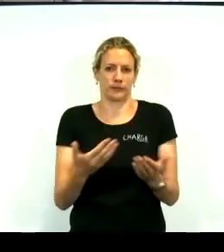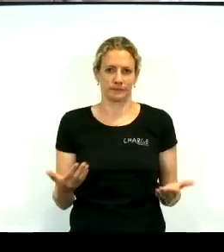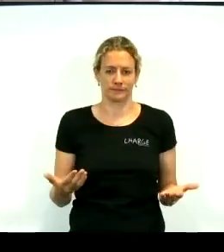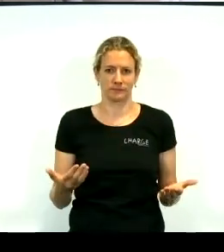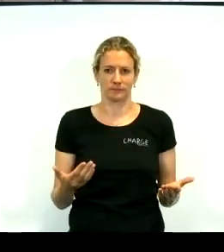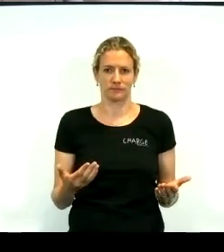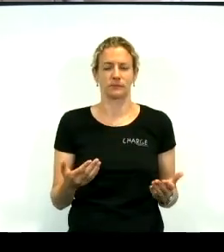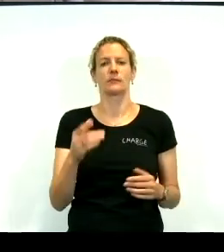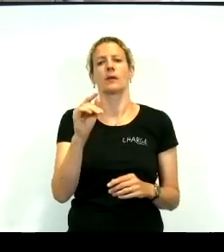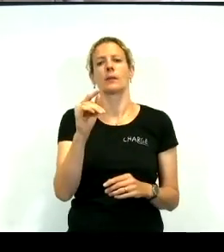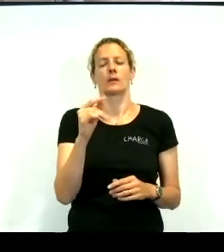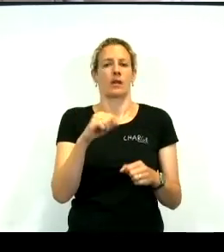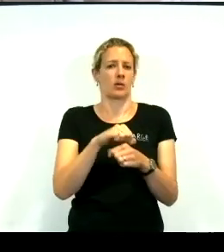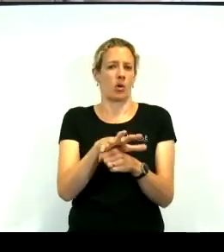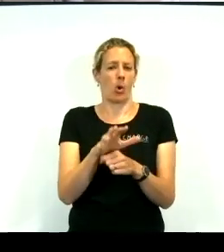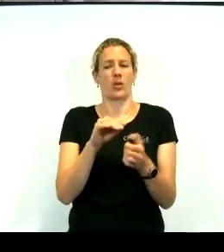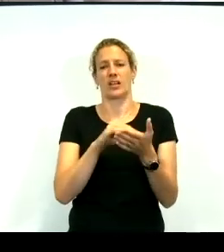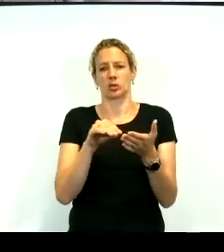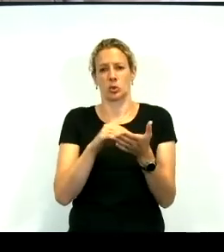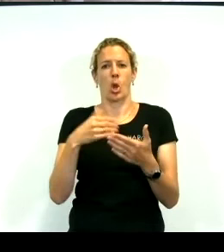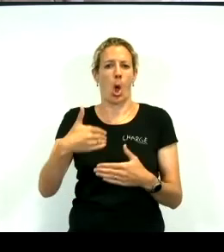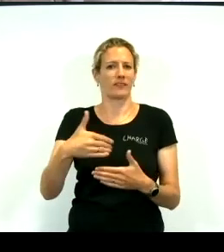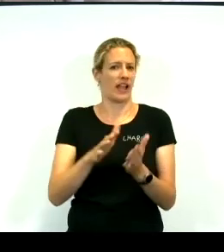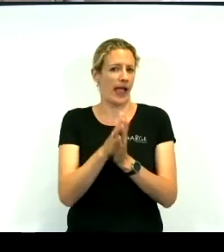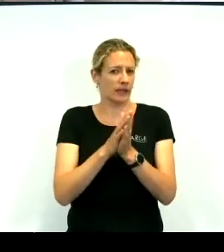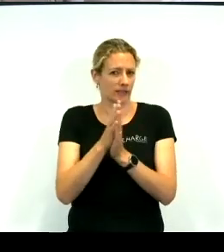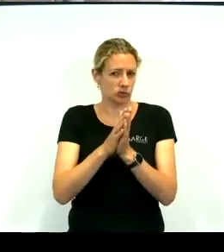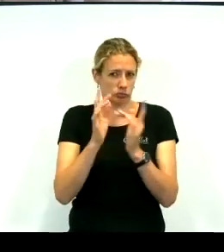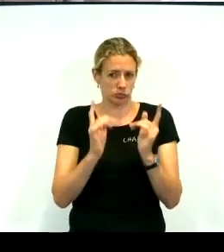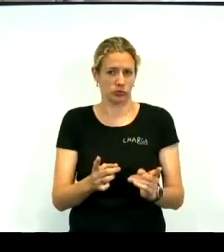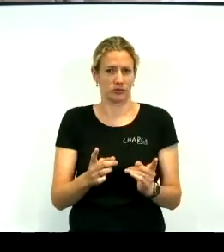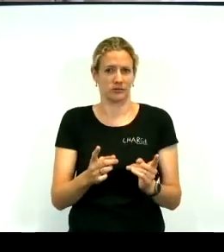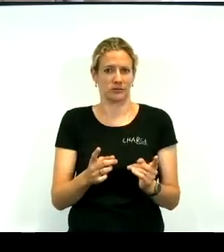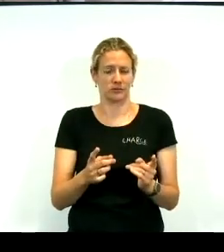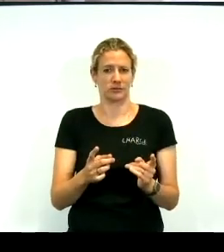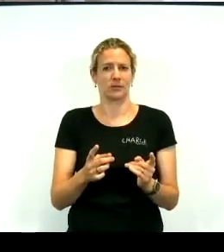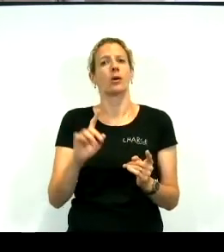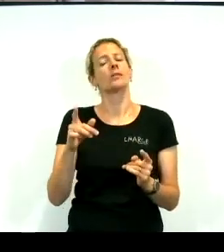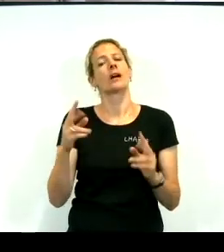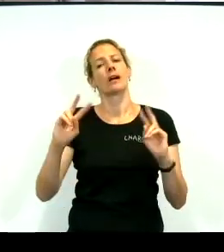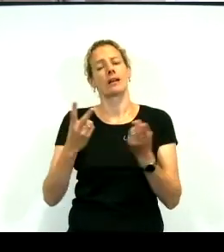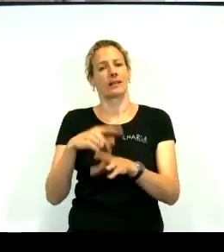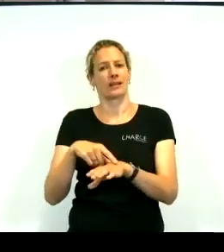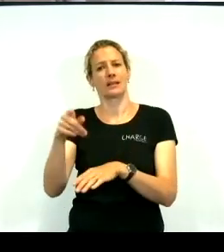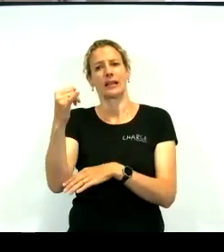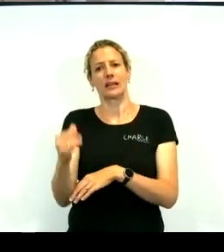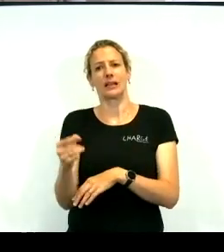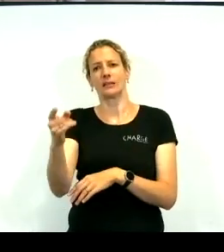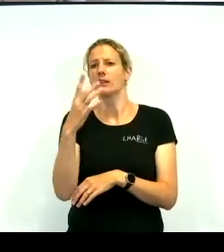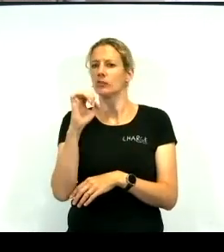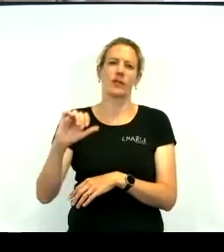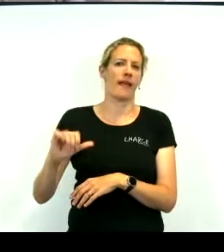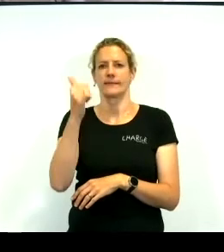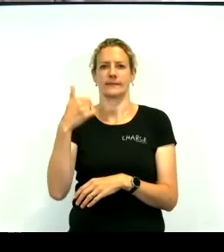a question, but someone posted this. A specific example, frequent hand washing during COVID at school, and at the same